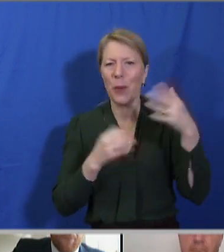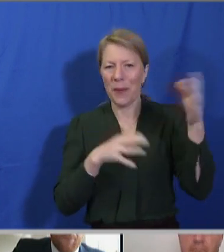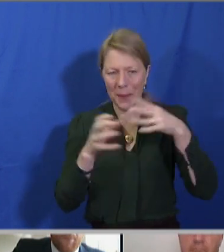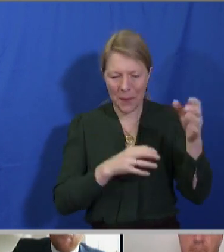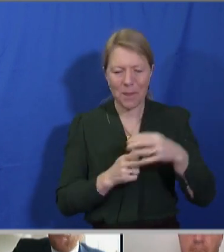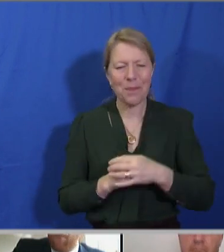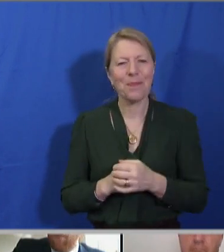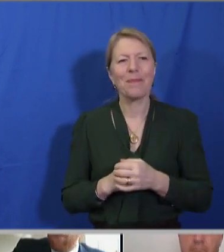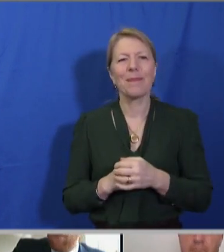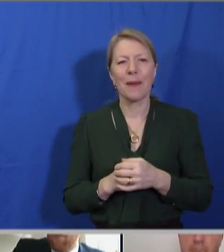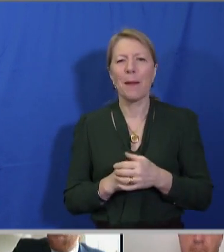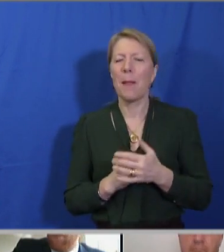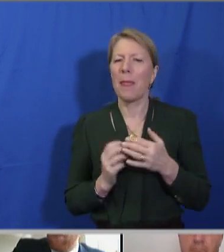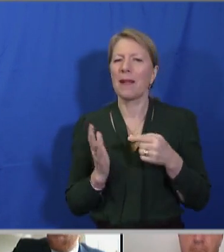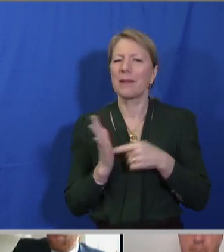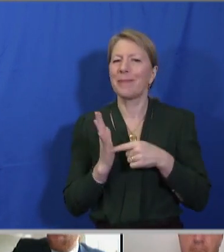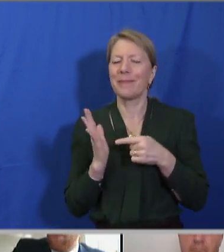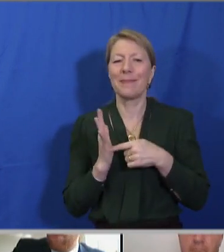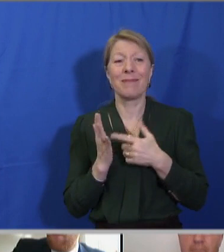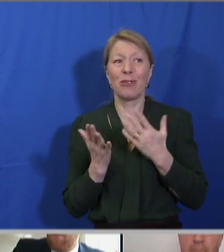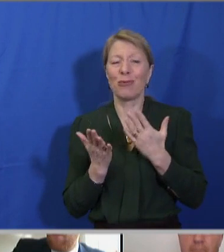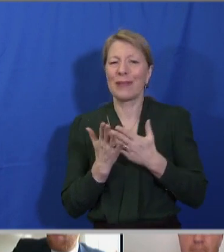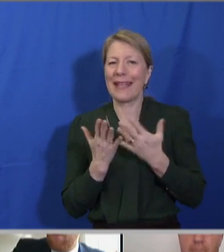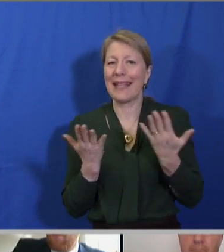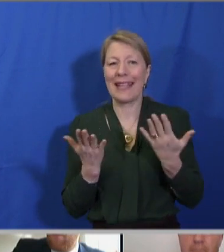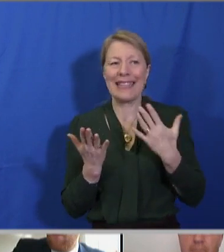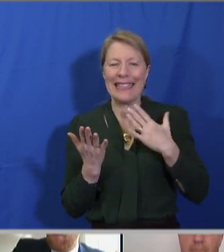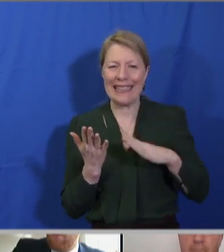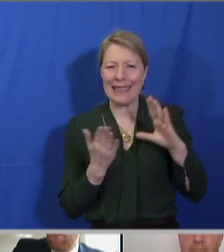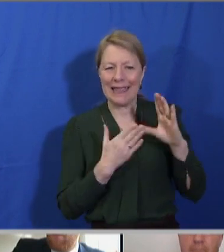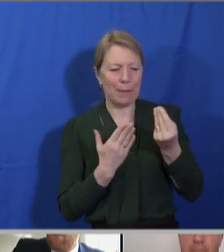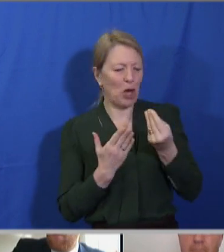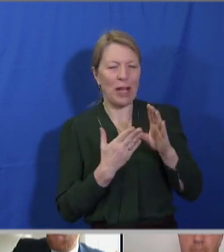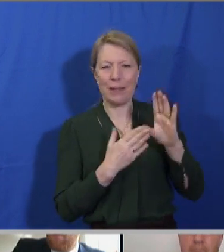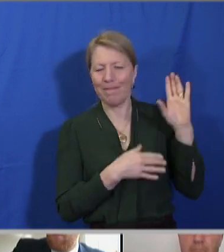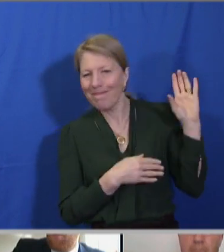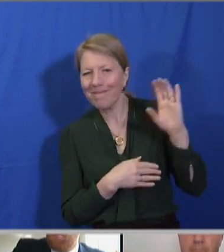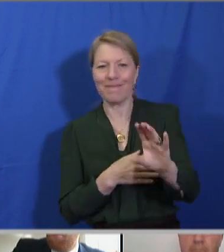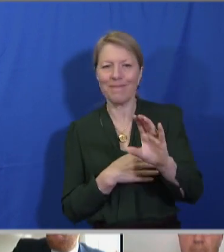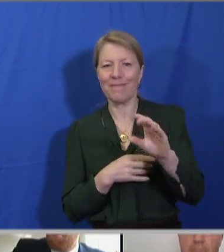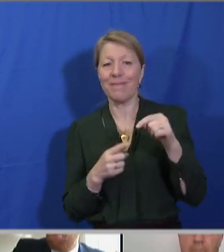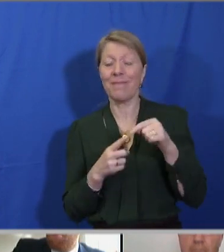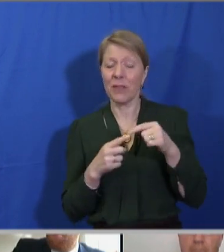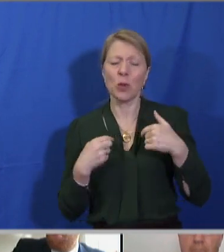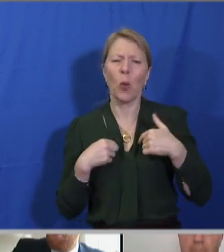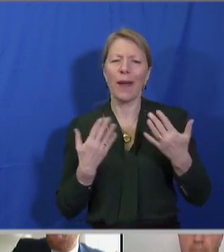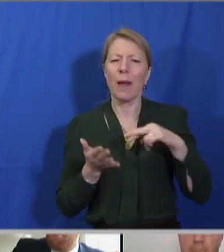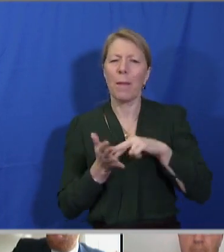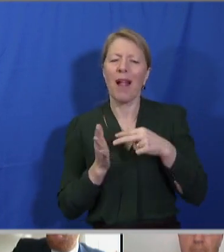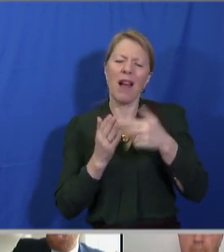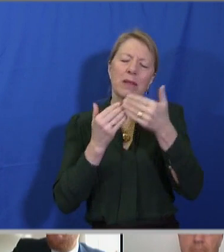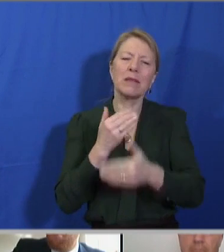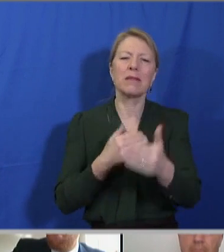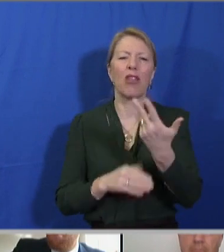lot of that depends on investment and had been factored into our plans for a 3-year budget. So